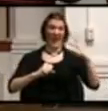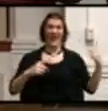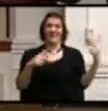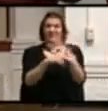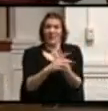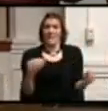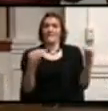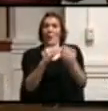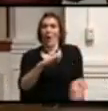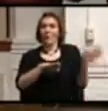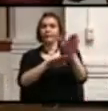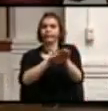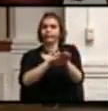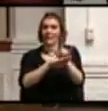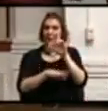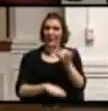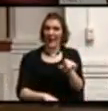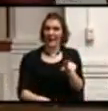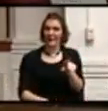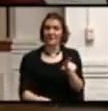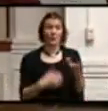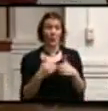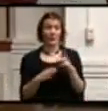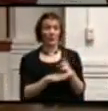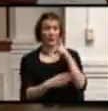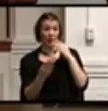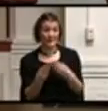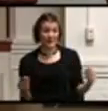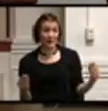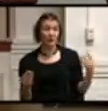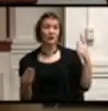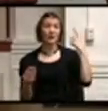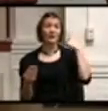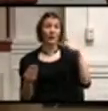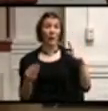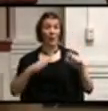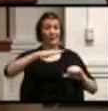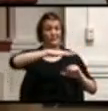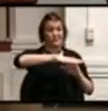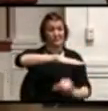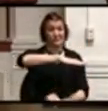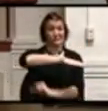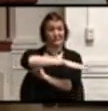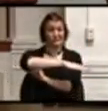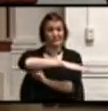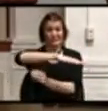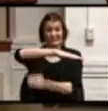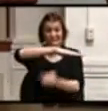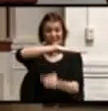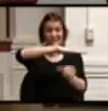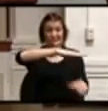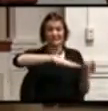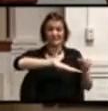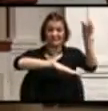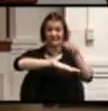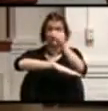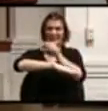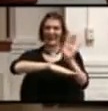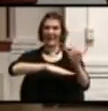is whatever is being used for what we would call the essential parts of the police